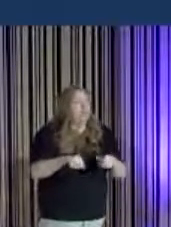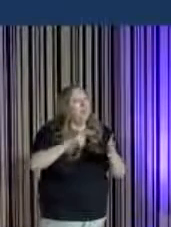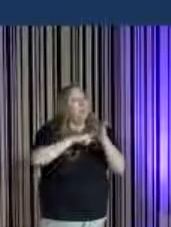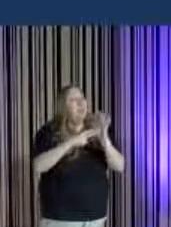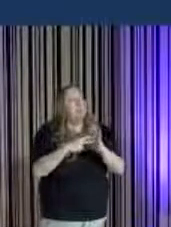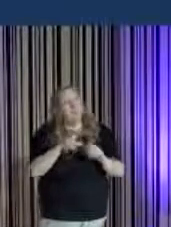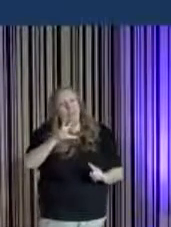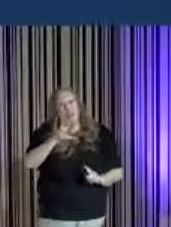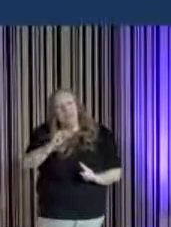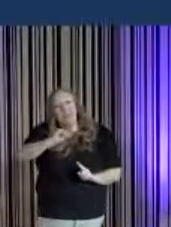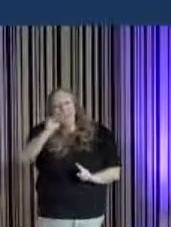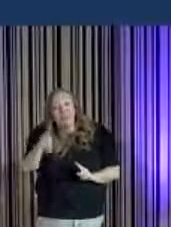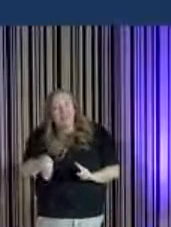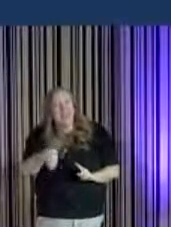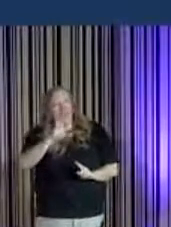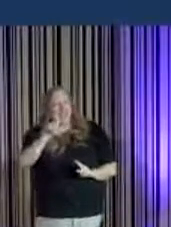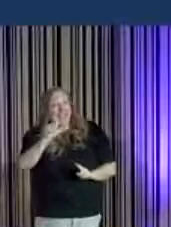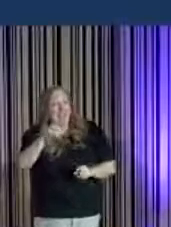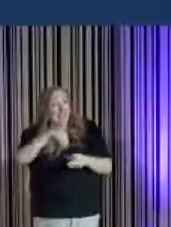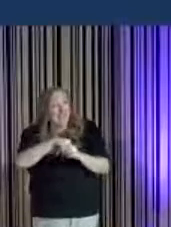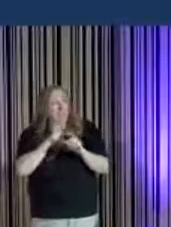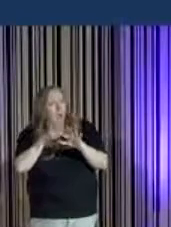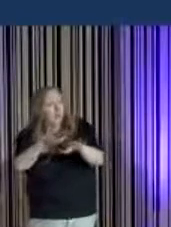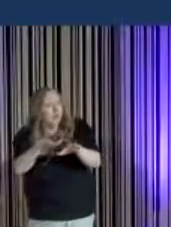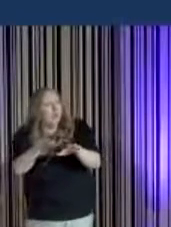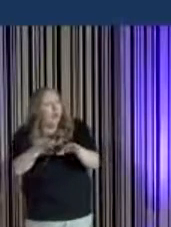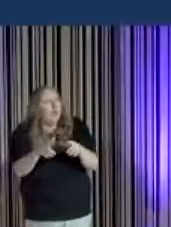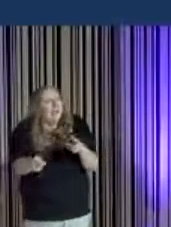being controlled by a virus protein.